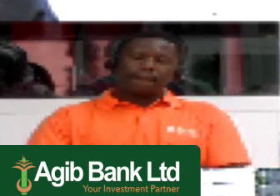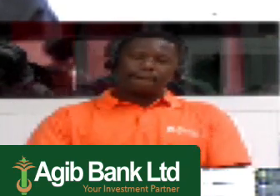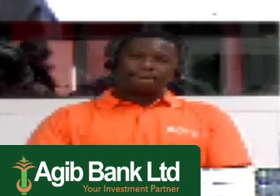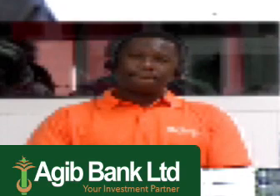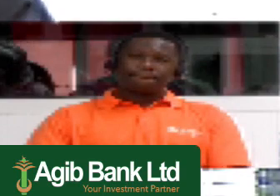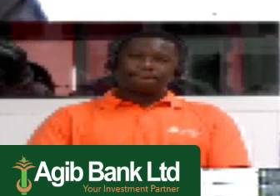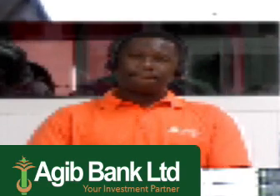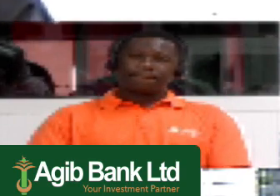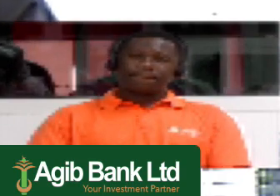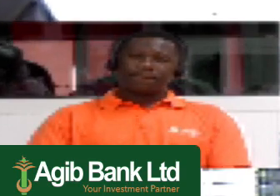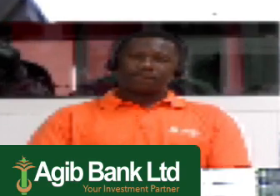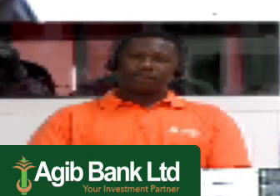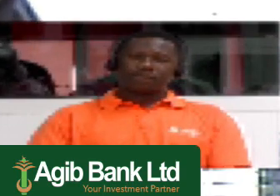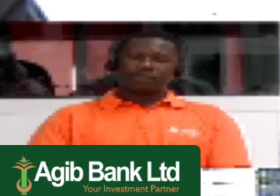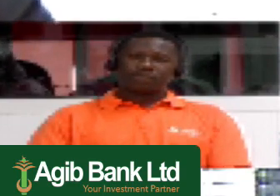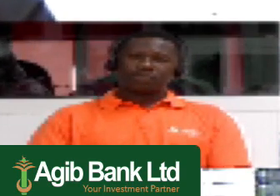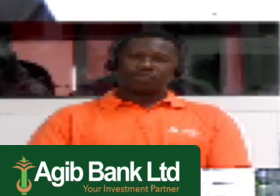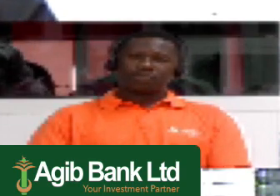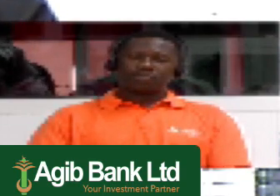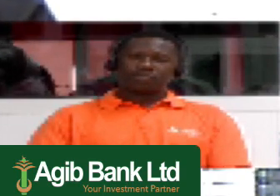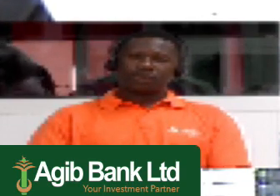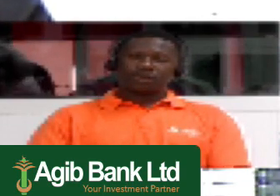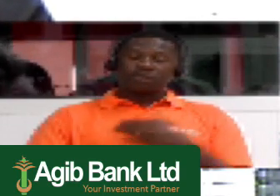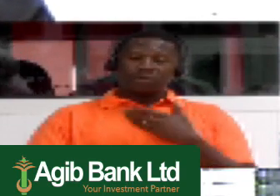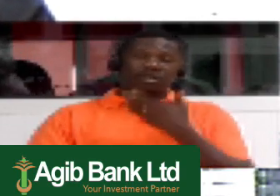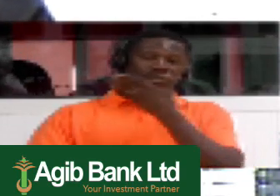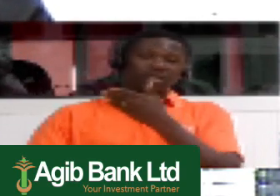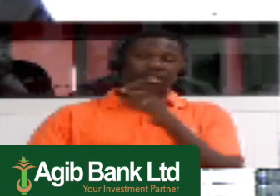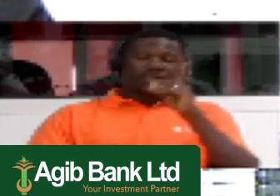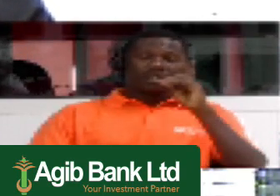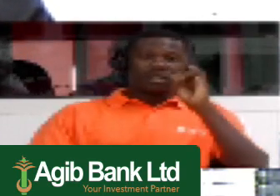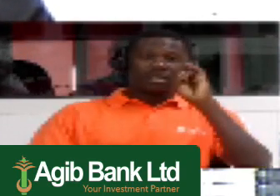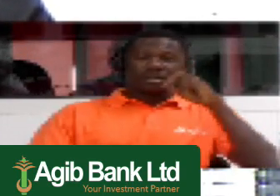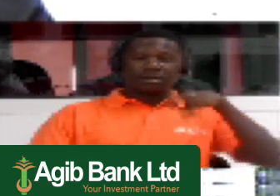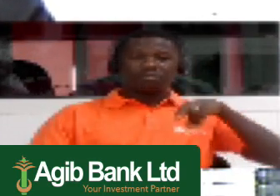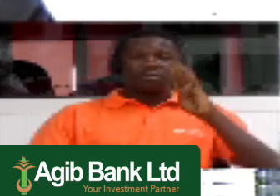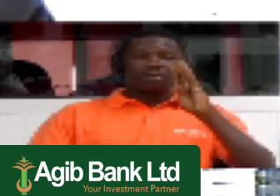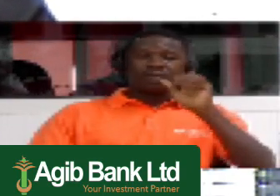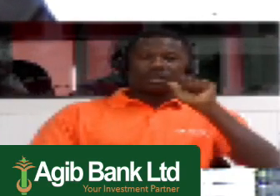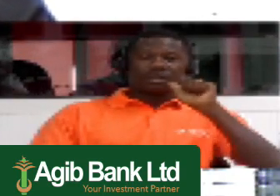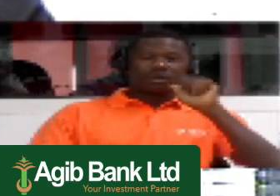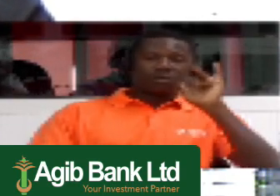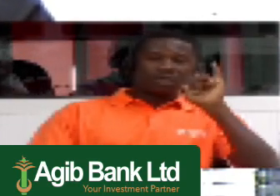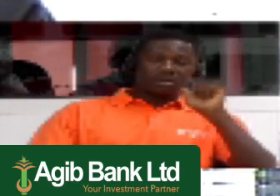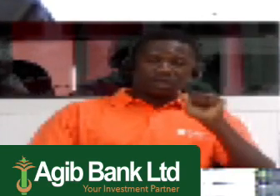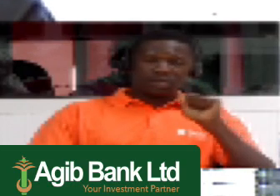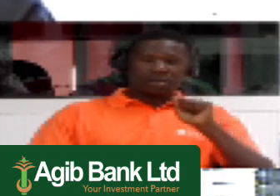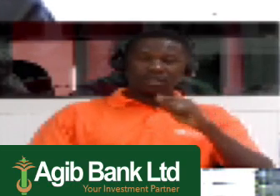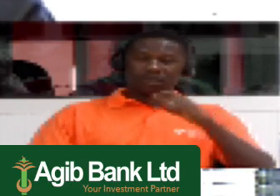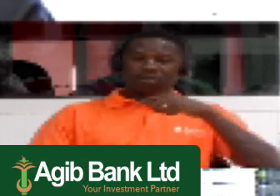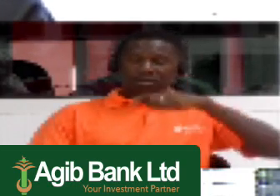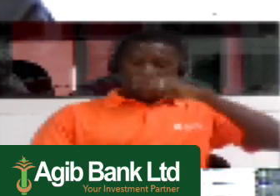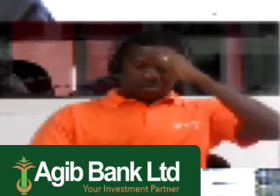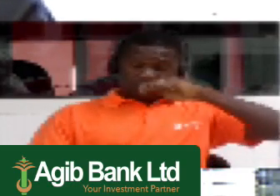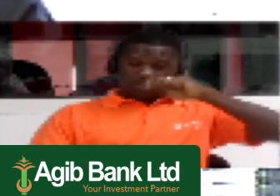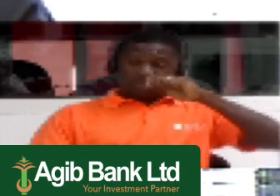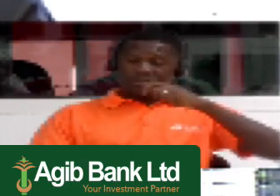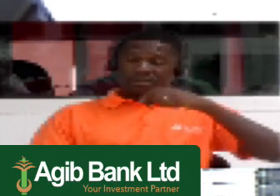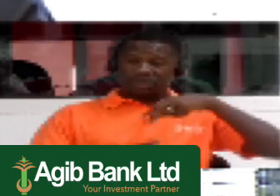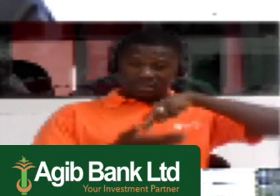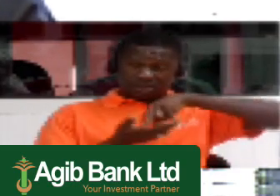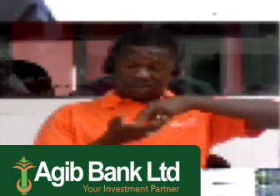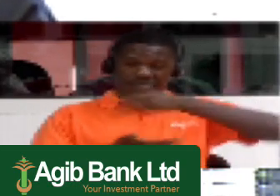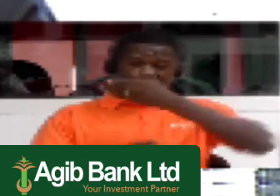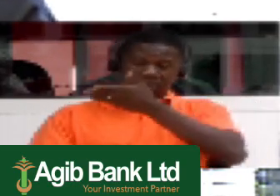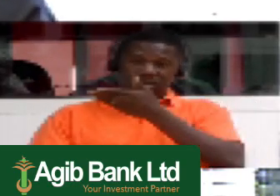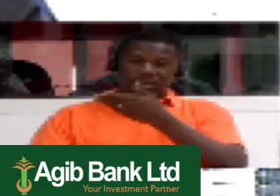keta nyadile. Menon Dimbaya guard post oto. I was at the Dimbaya guard post. Yen call na